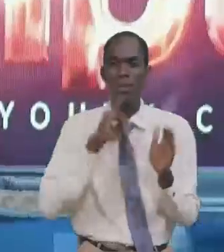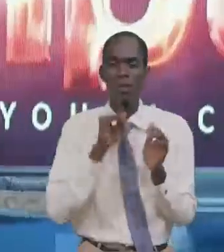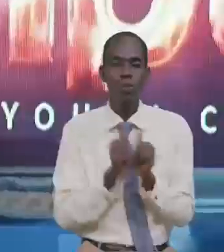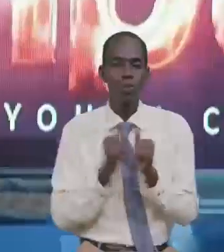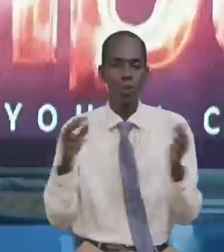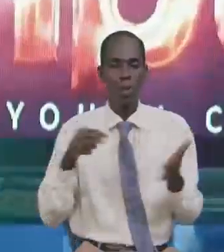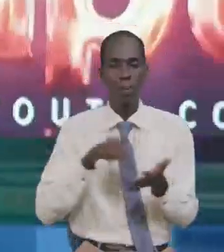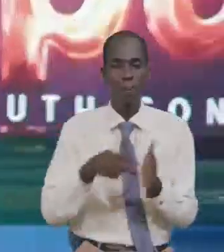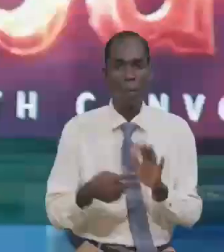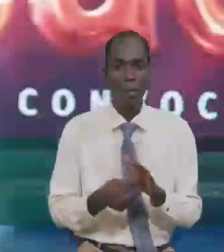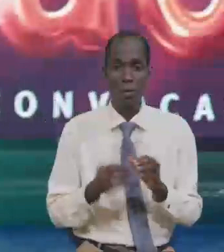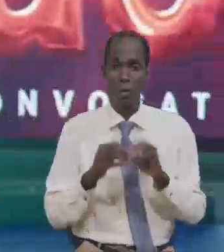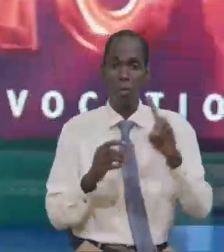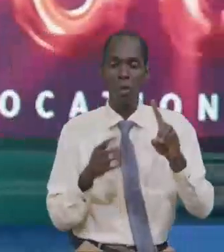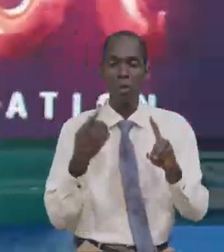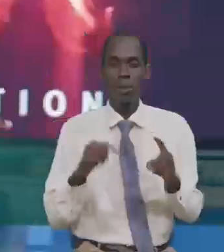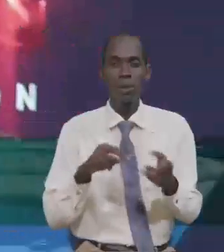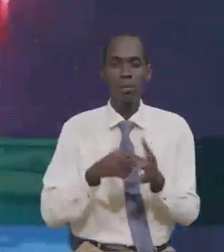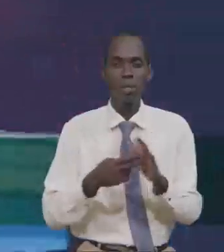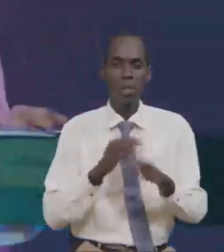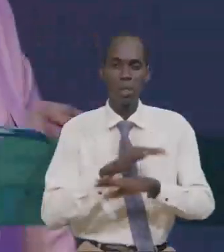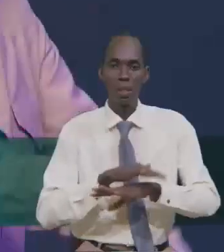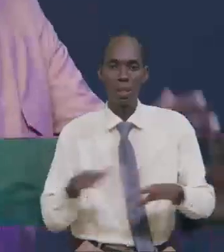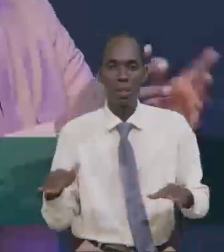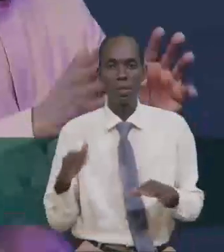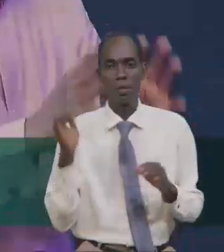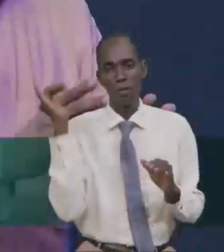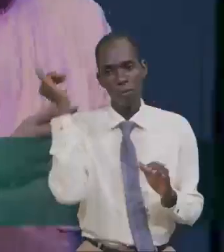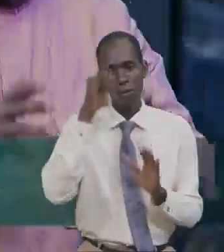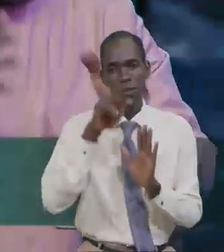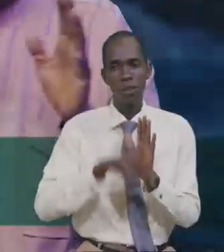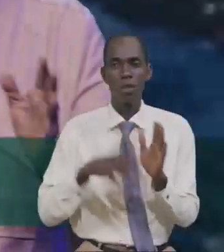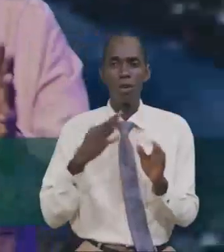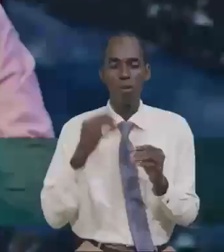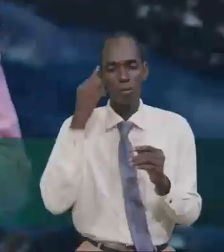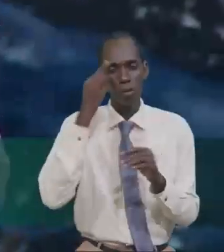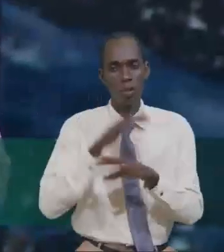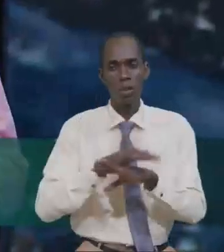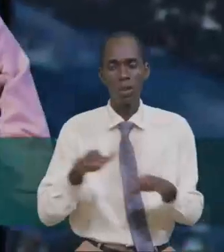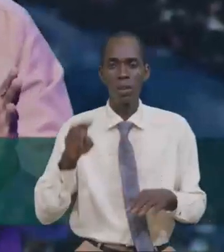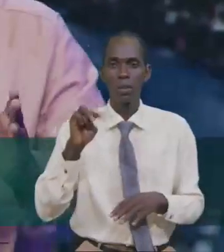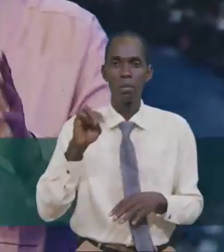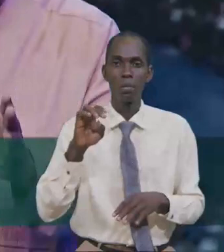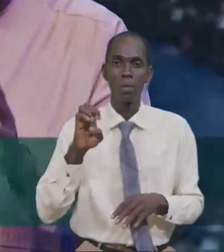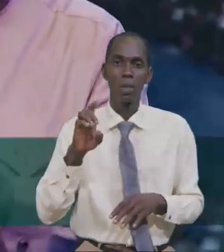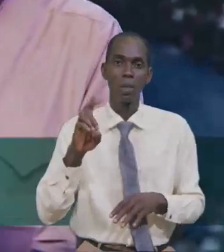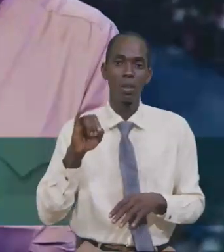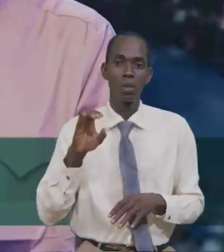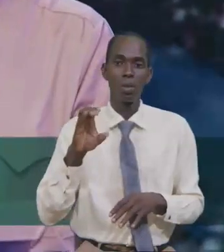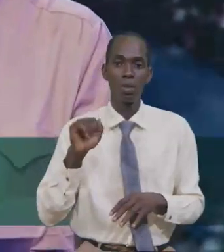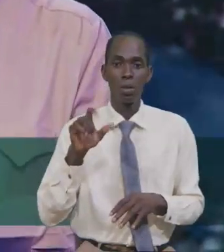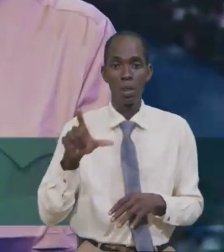force of thoughtful meditation. The mighty force of